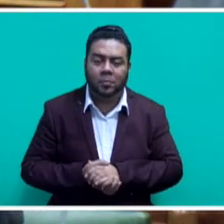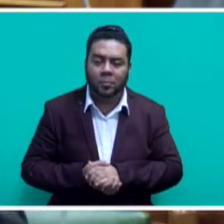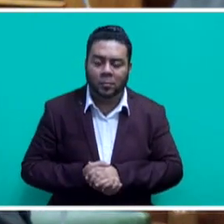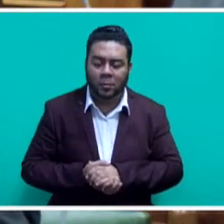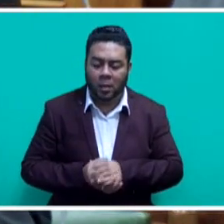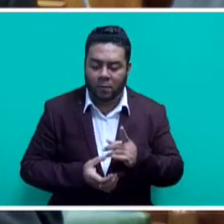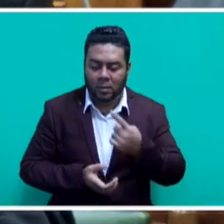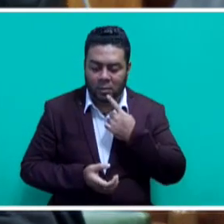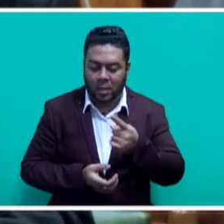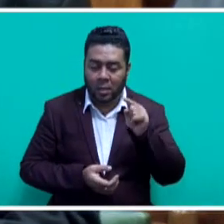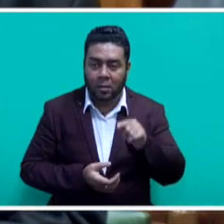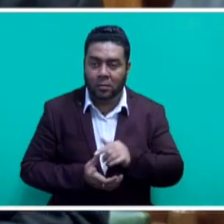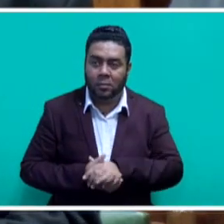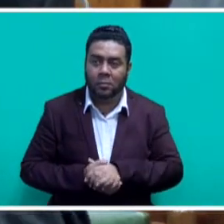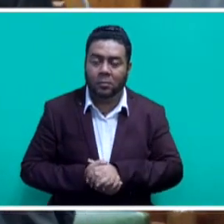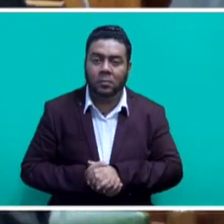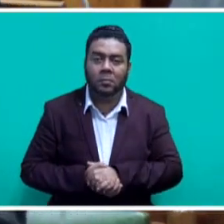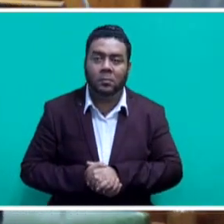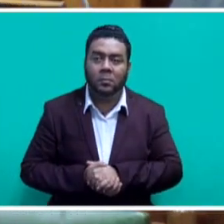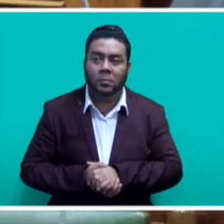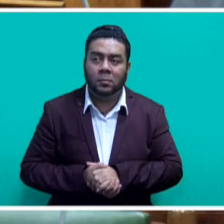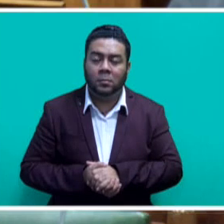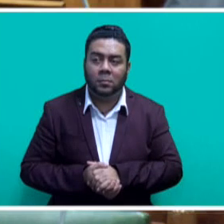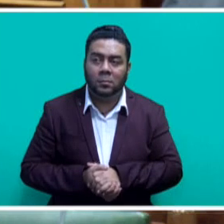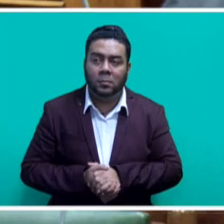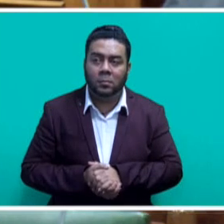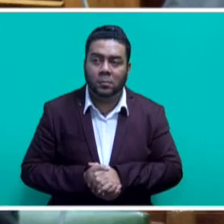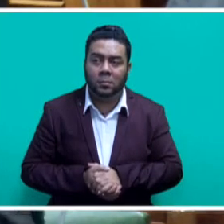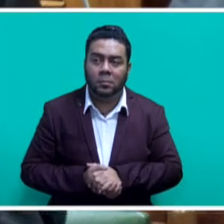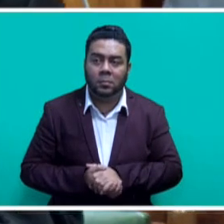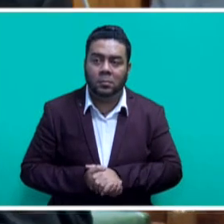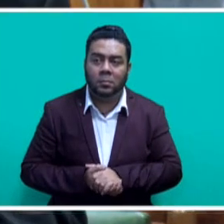having said that, he's saying to the former Prime Minister.